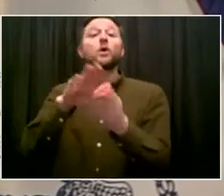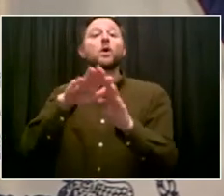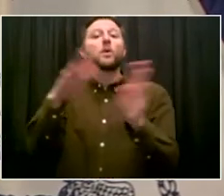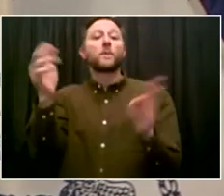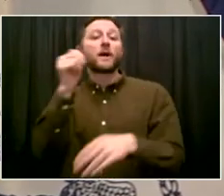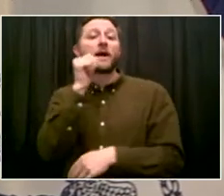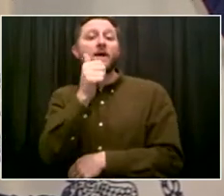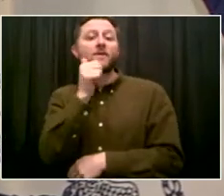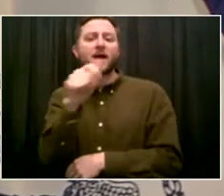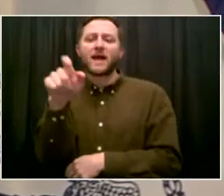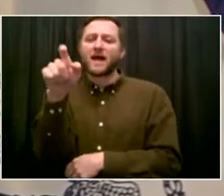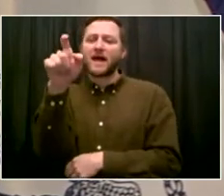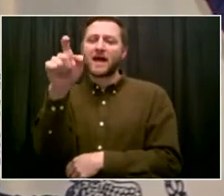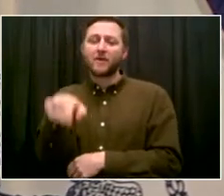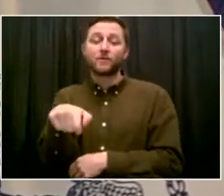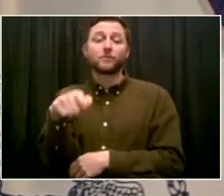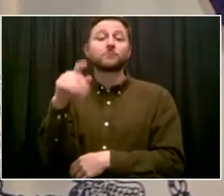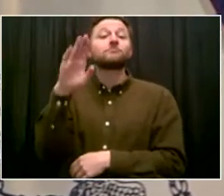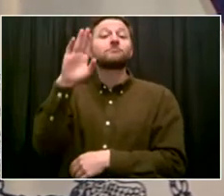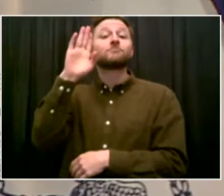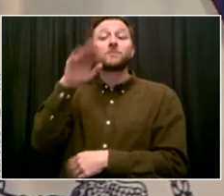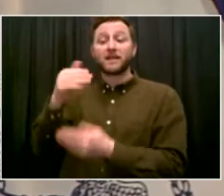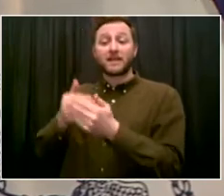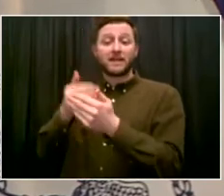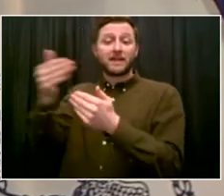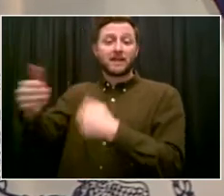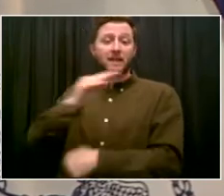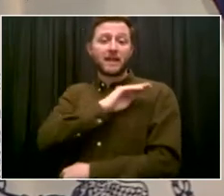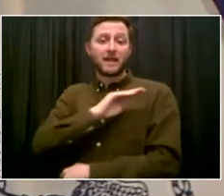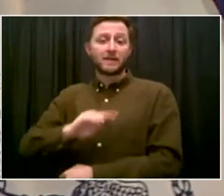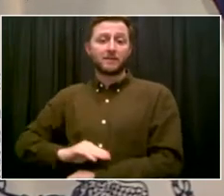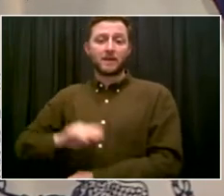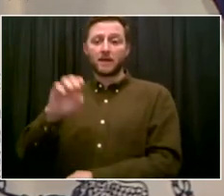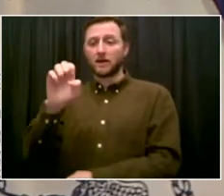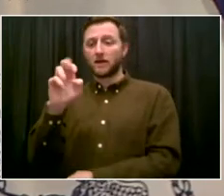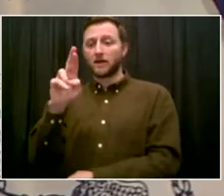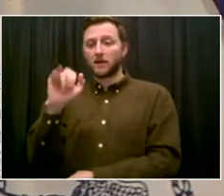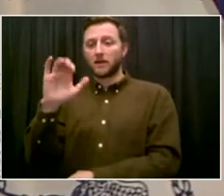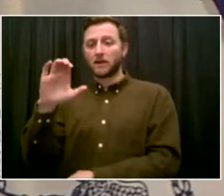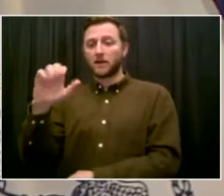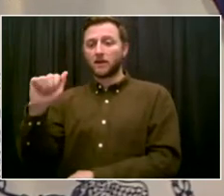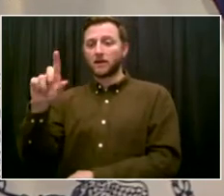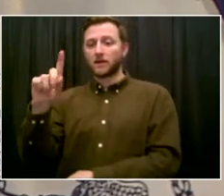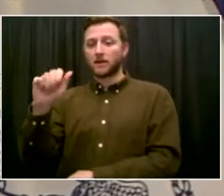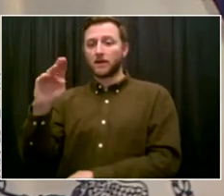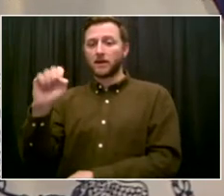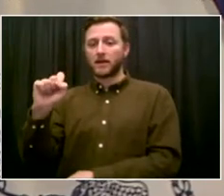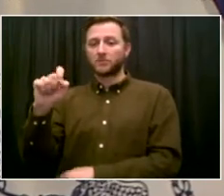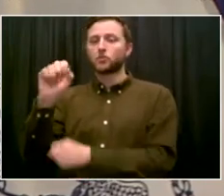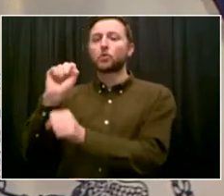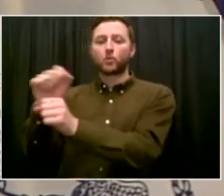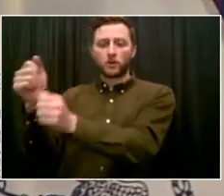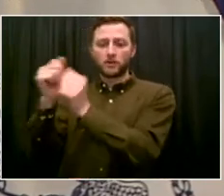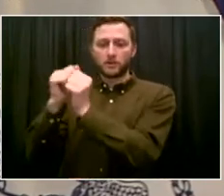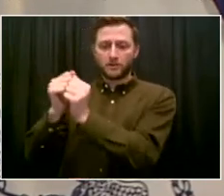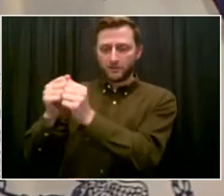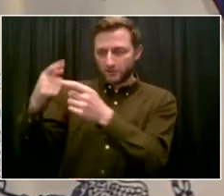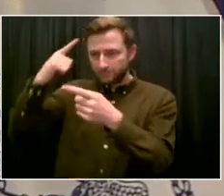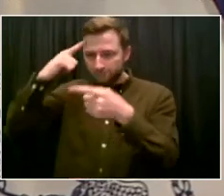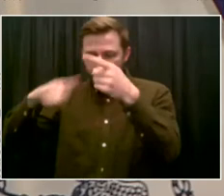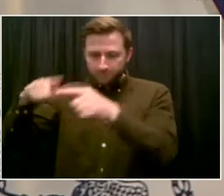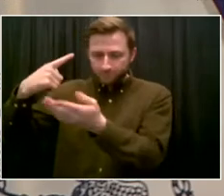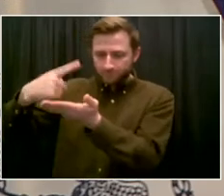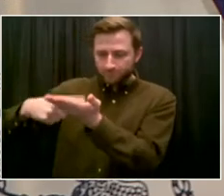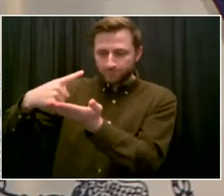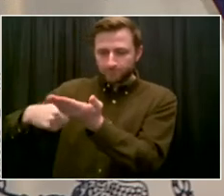mayor-elect and his team to make sure everything is in place for January 3rd. And parents, look, thank you for